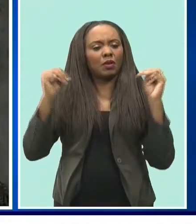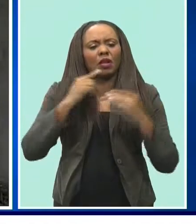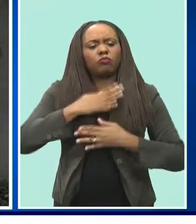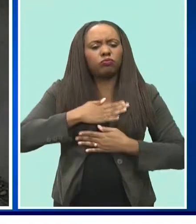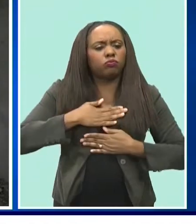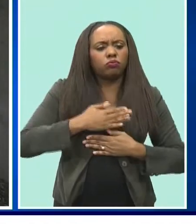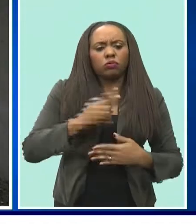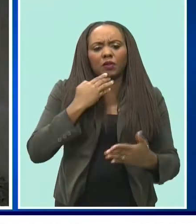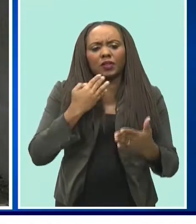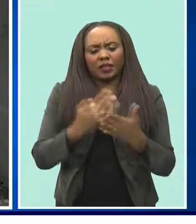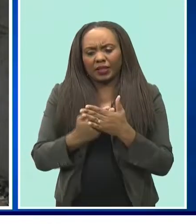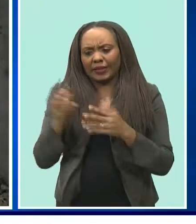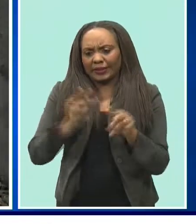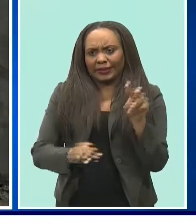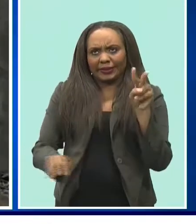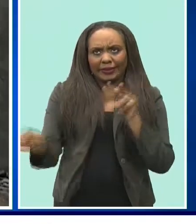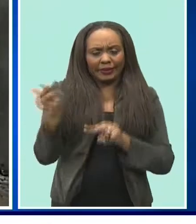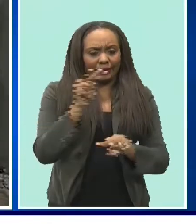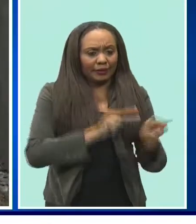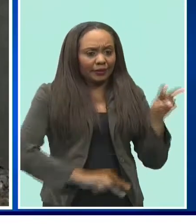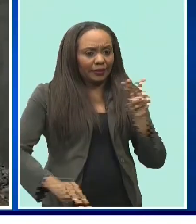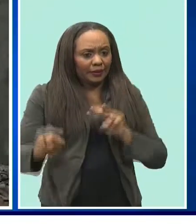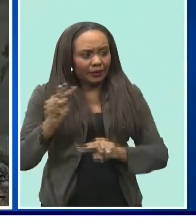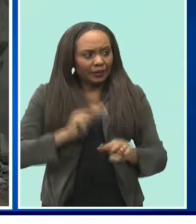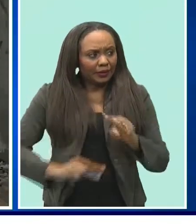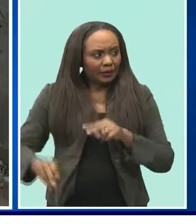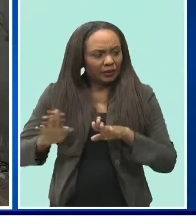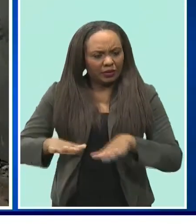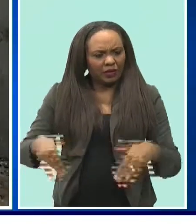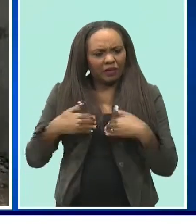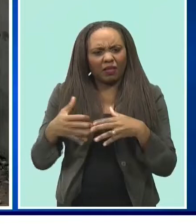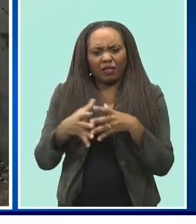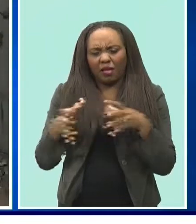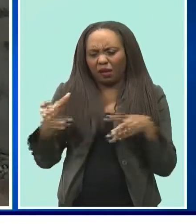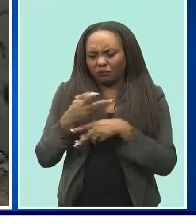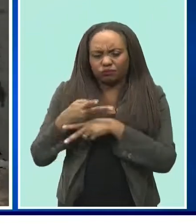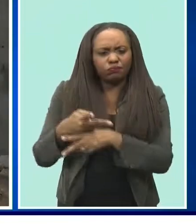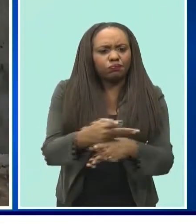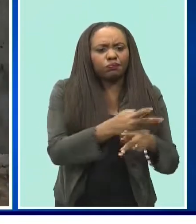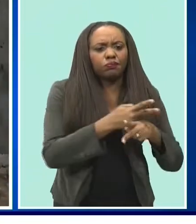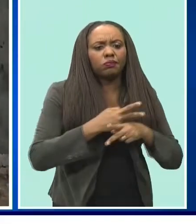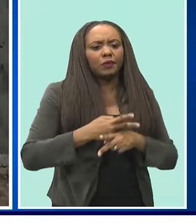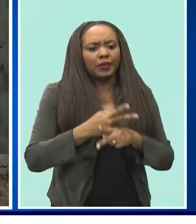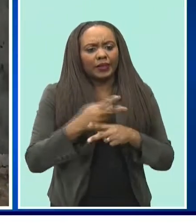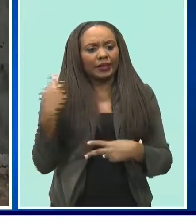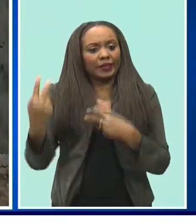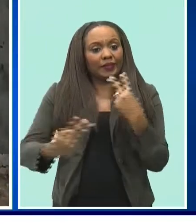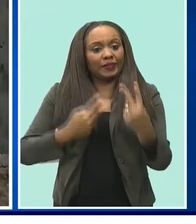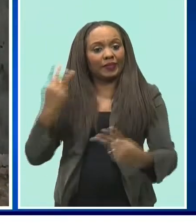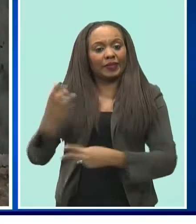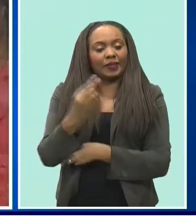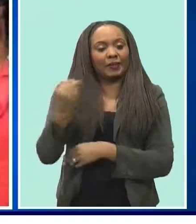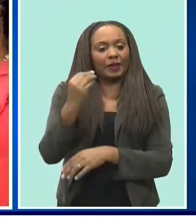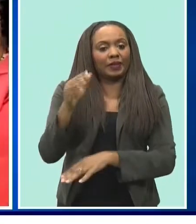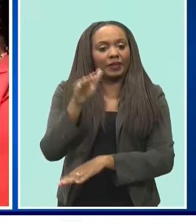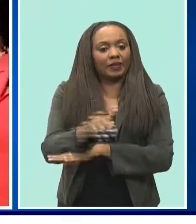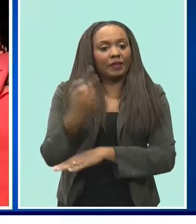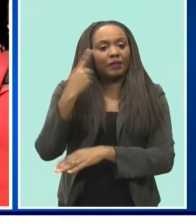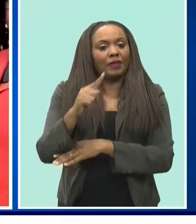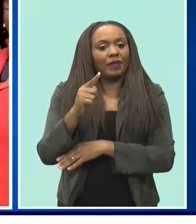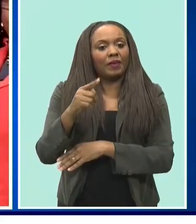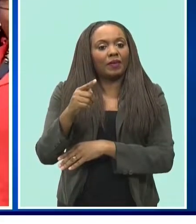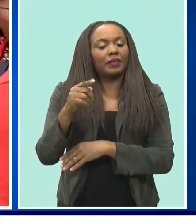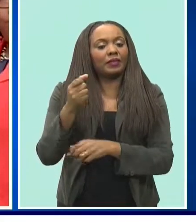pleasure at the state of the facility and the level of care provided to its residents when she visited the complex on Monday evening for their annual